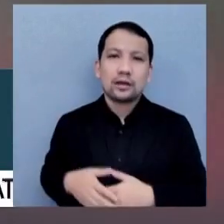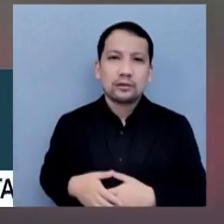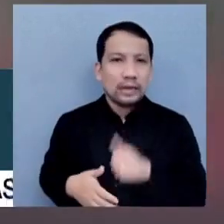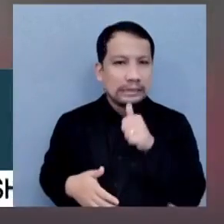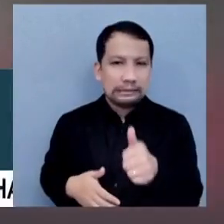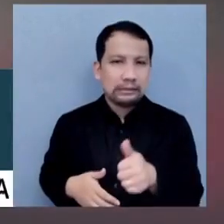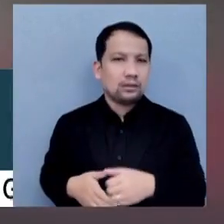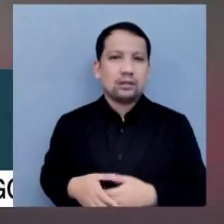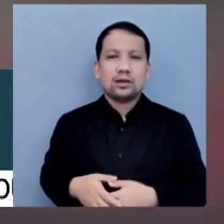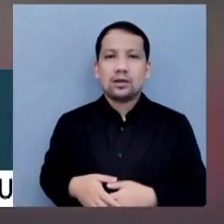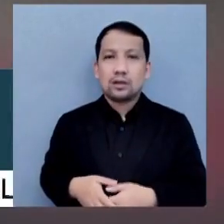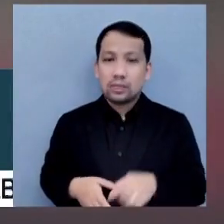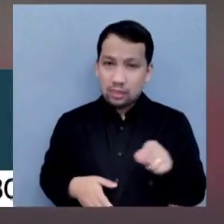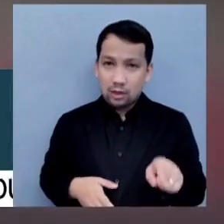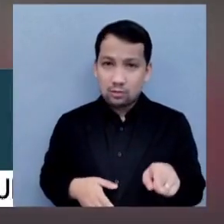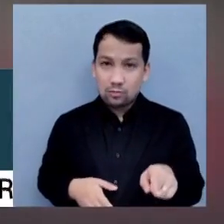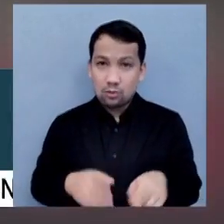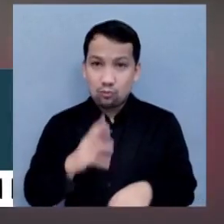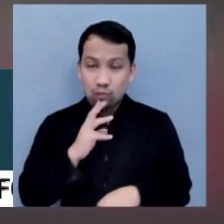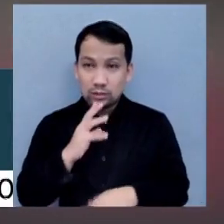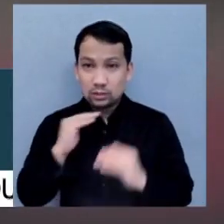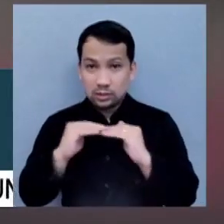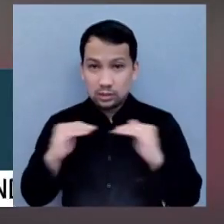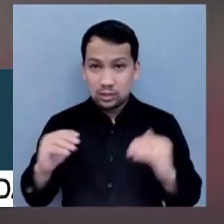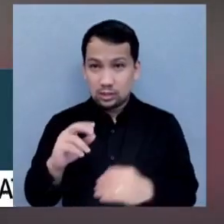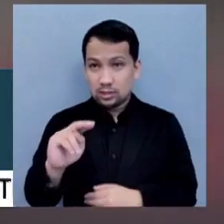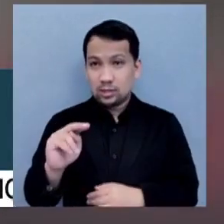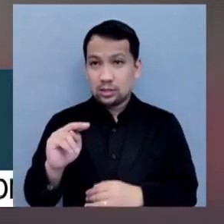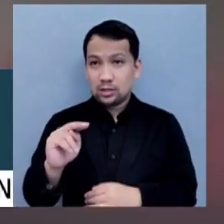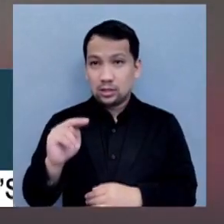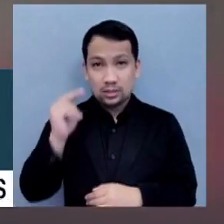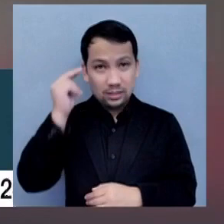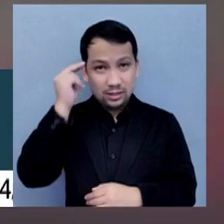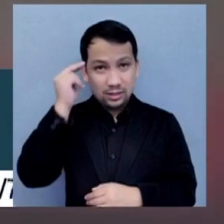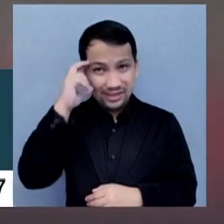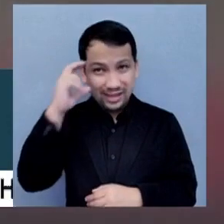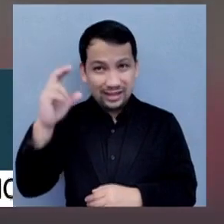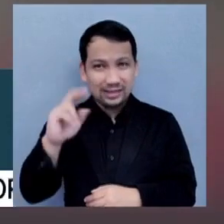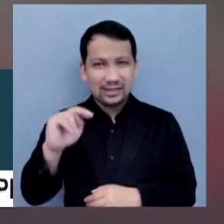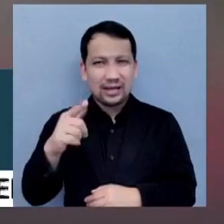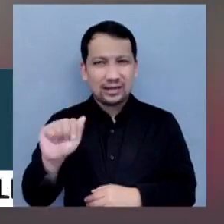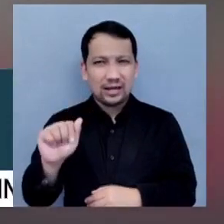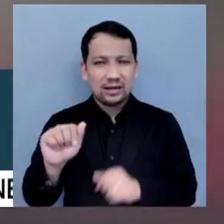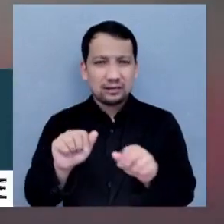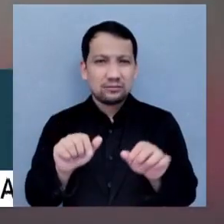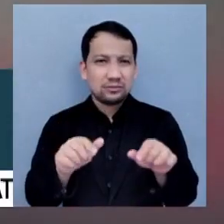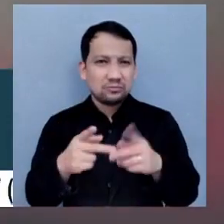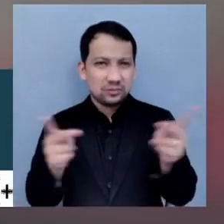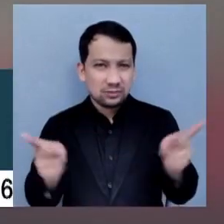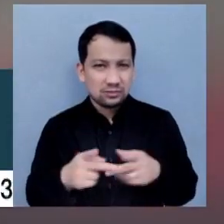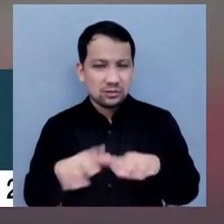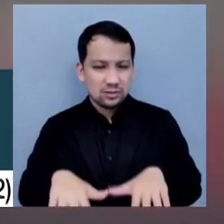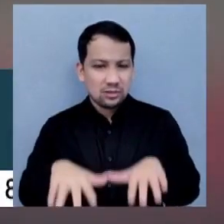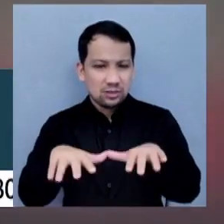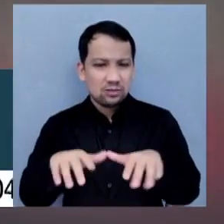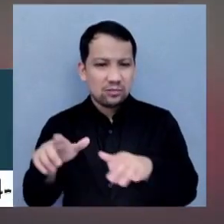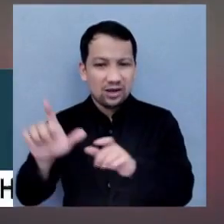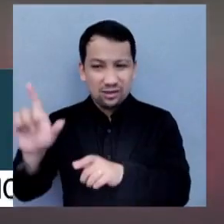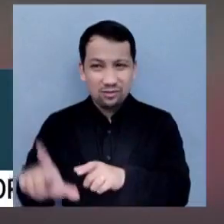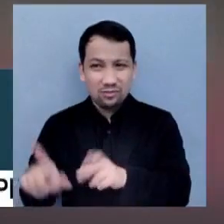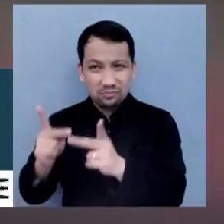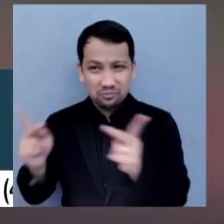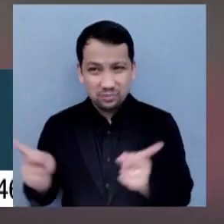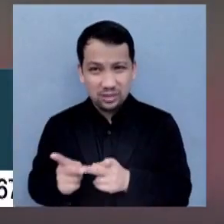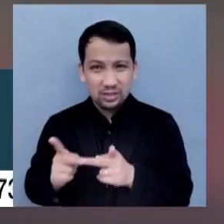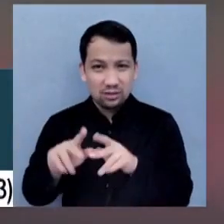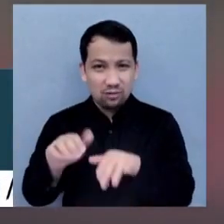Naga City, Carmina, water level in the Naga River is still on yellow alert. However, several residents living in low-lying and